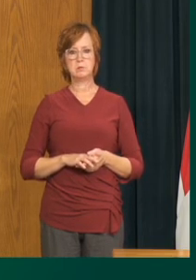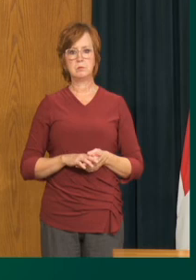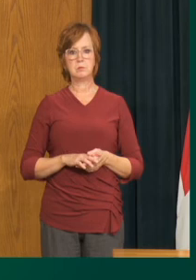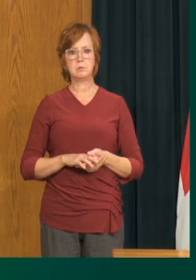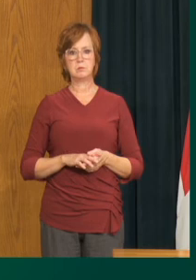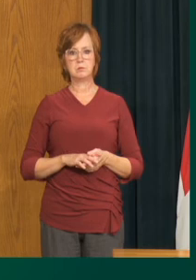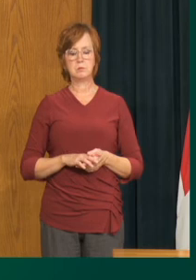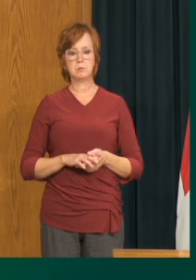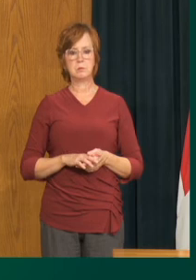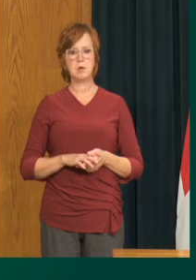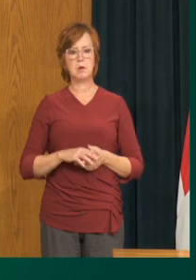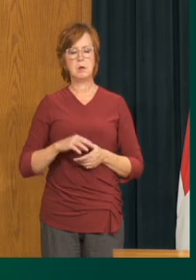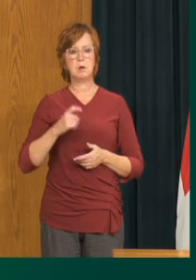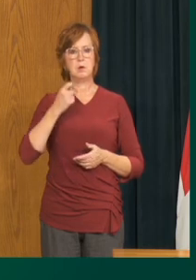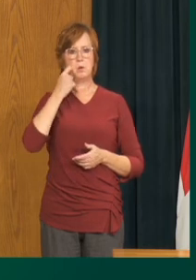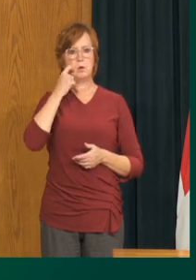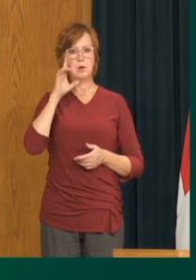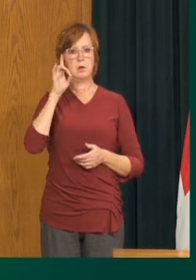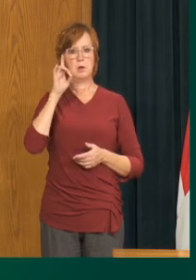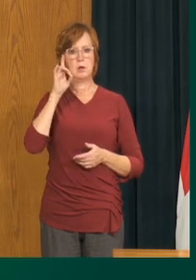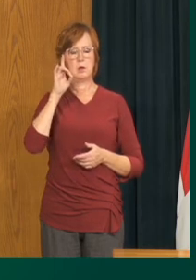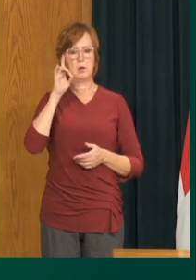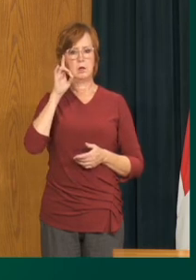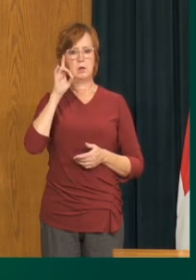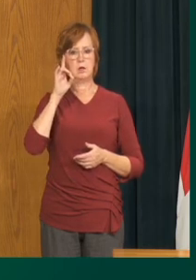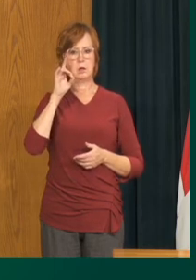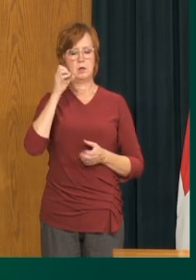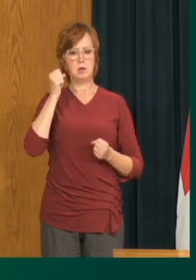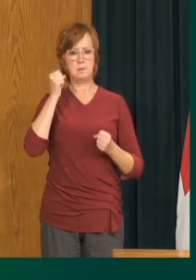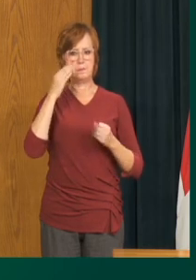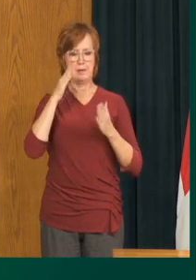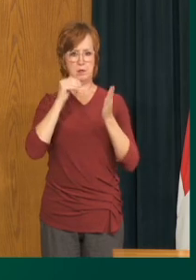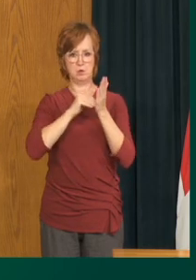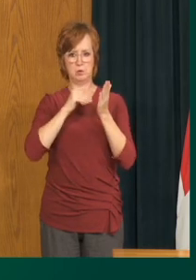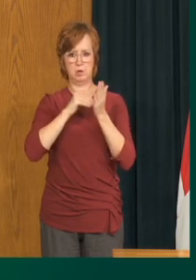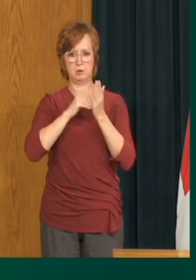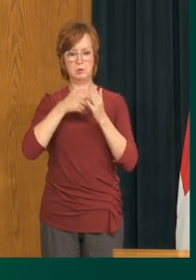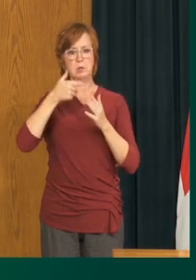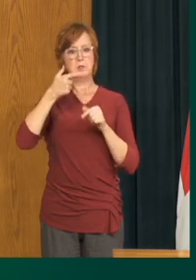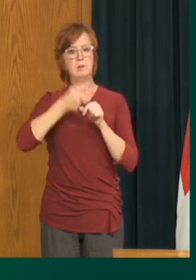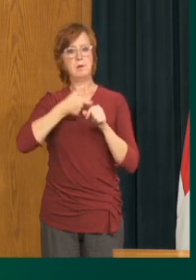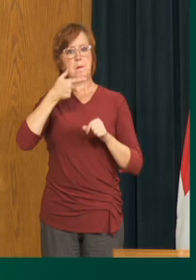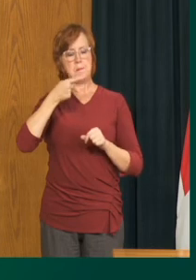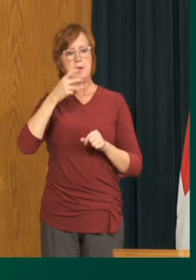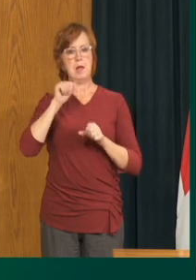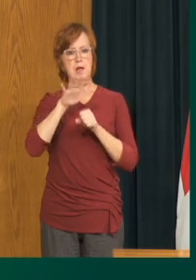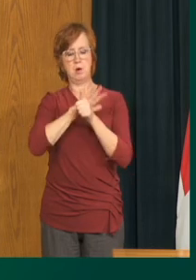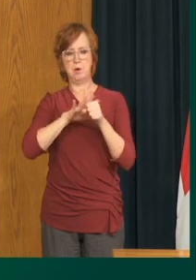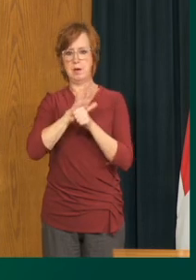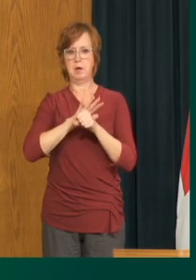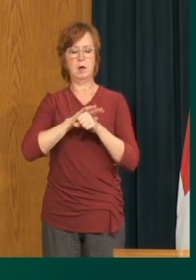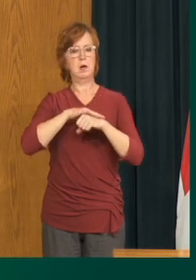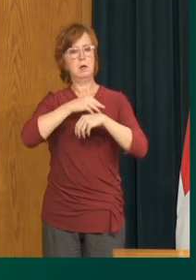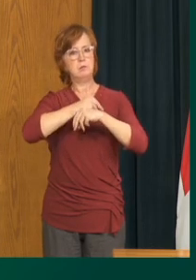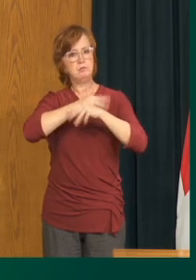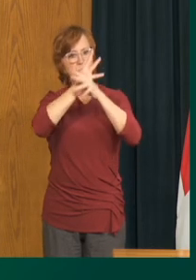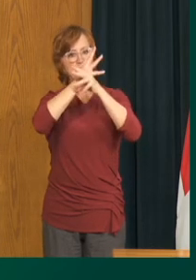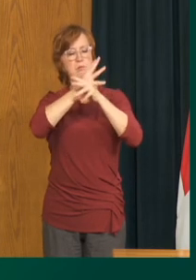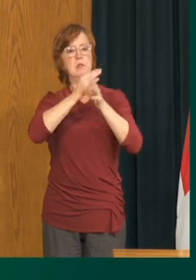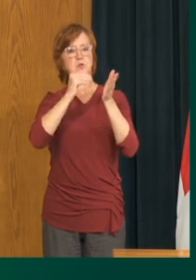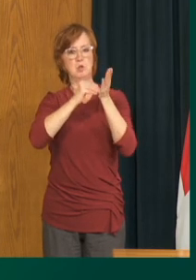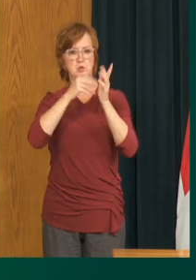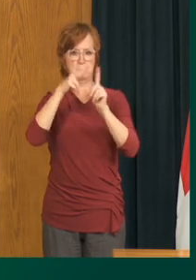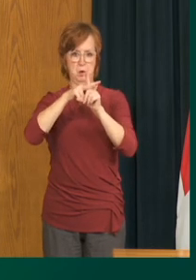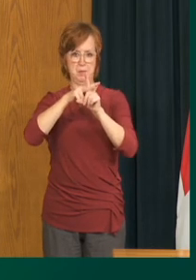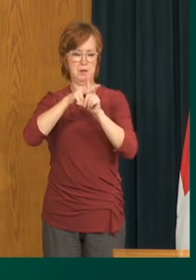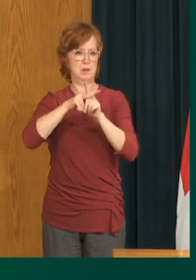doctors, specifically family doctors, still mostly not seeing patients in person in Prince Albert. It's been very difficult to achieve a doctor's appointment.